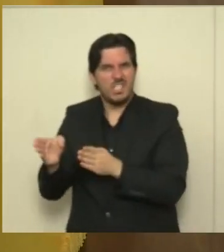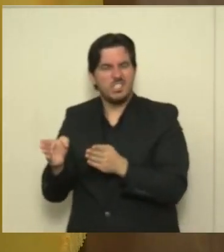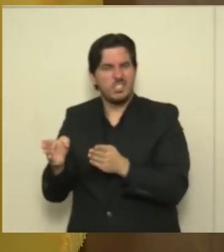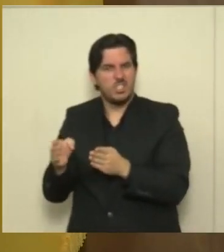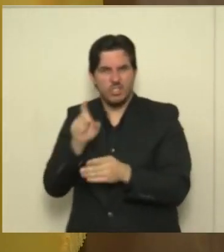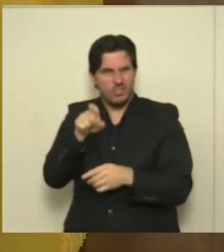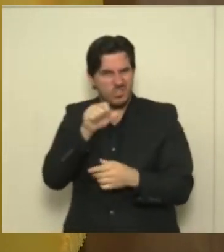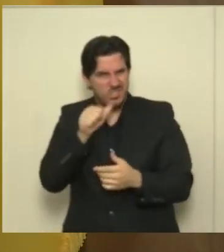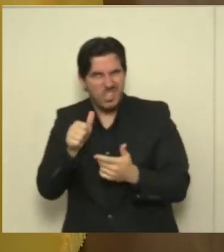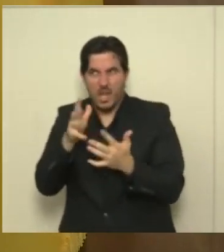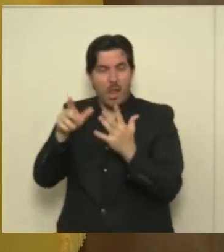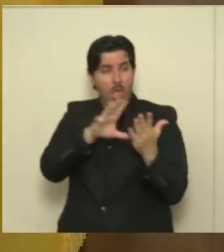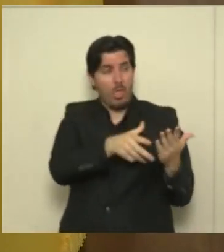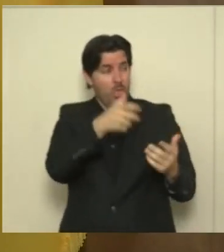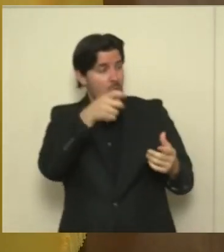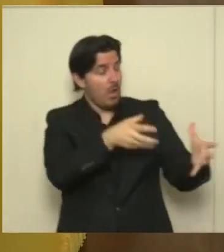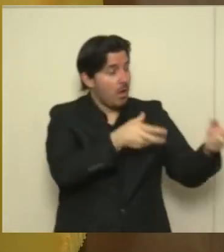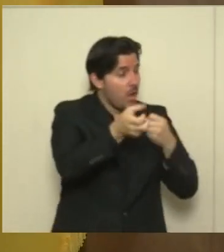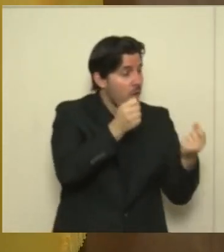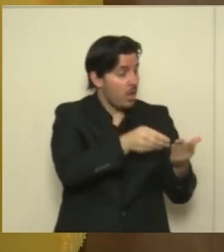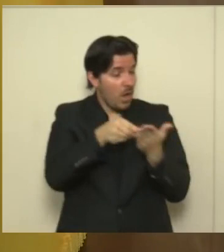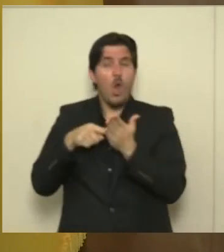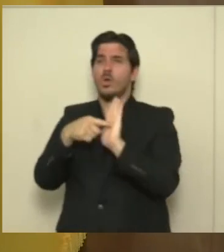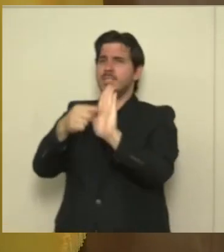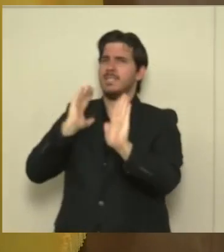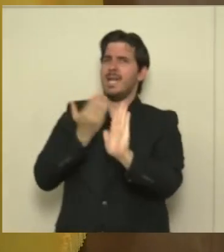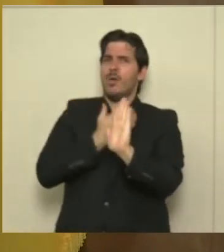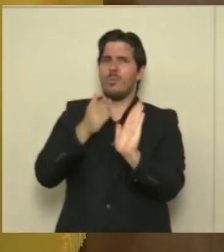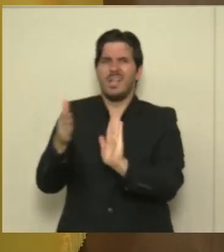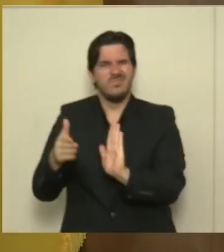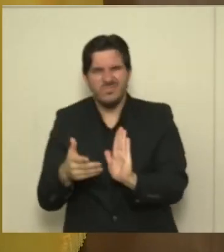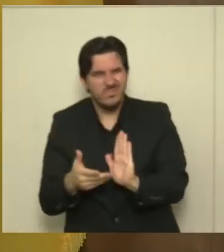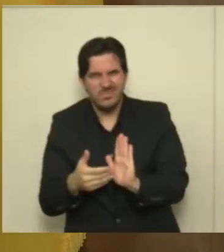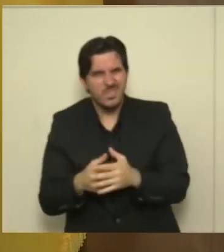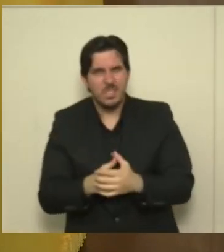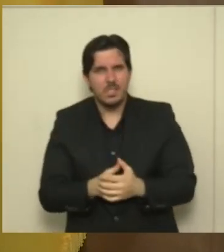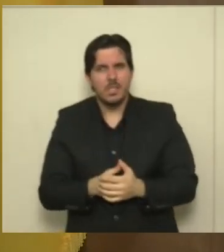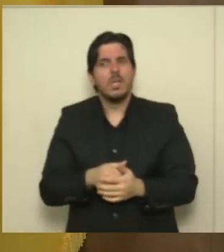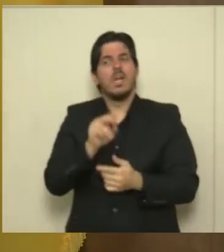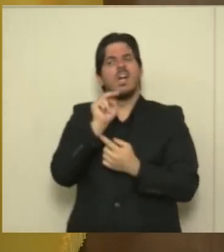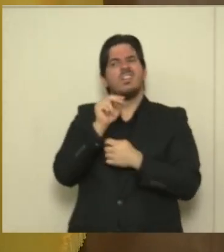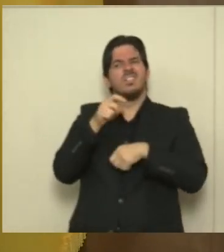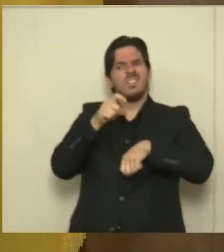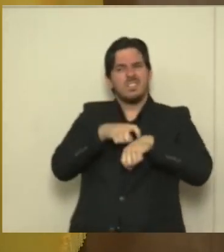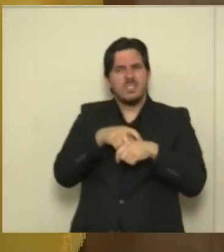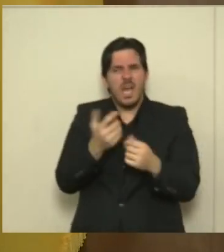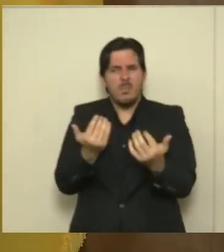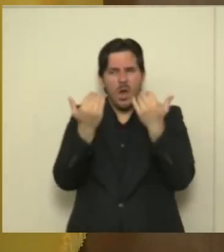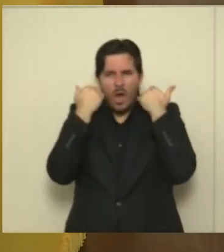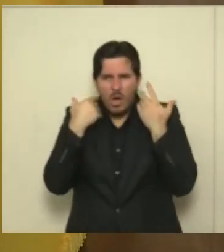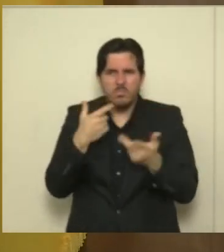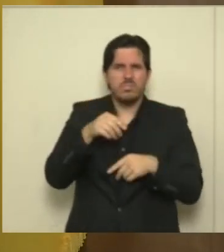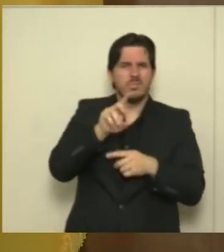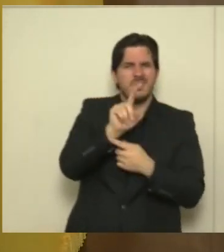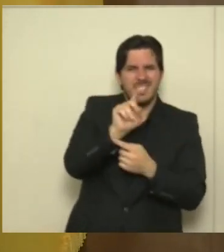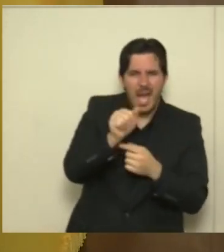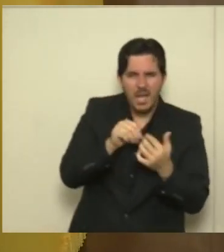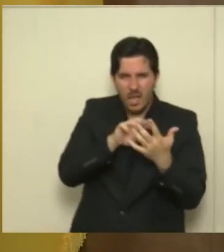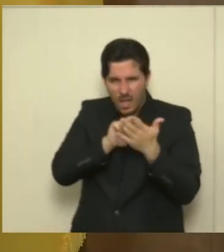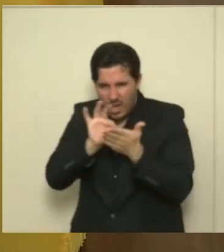New Mexico hospitals are out of compliance. I don't know that there's been any shift about where they are talking